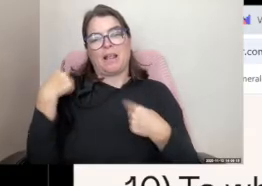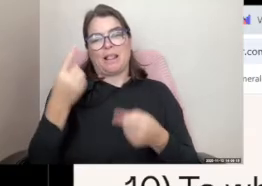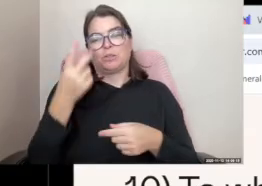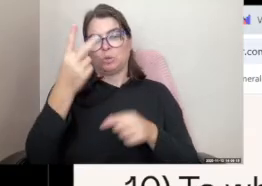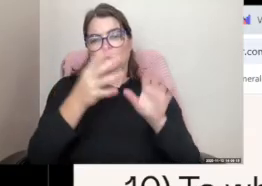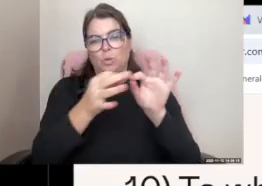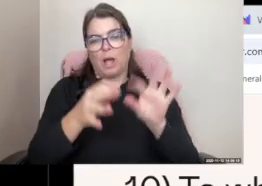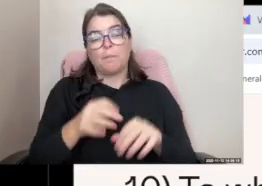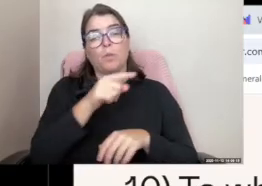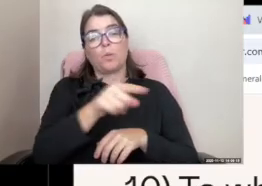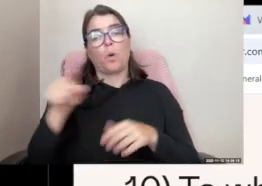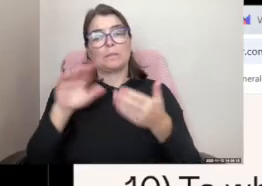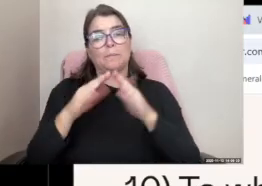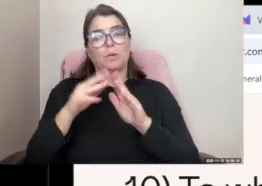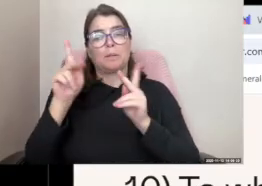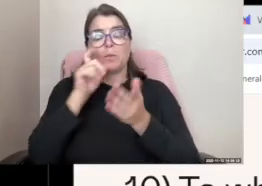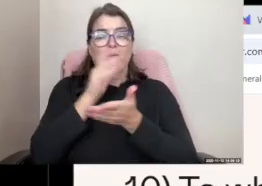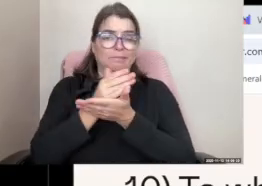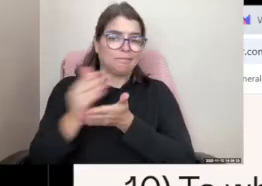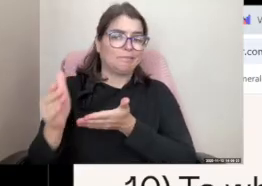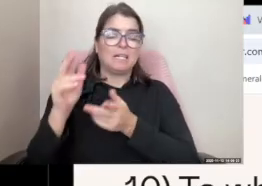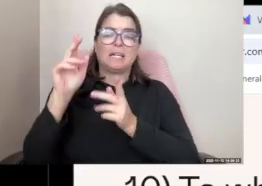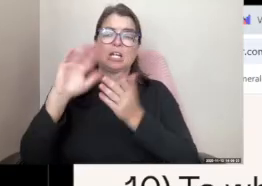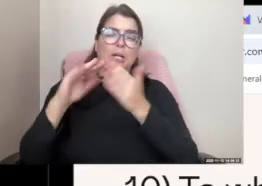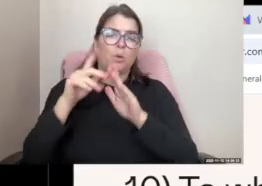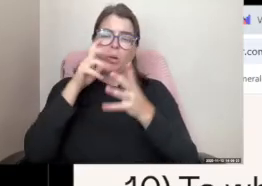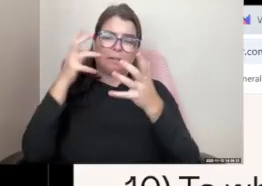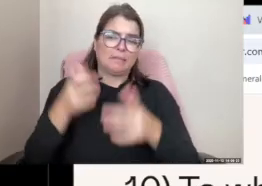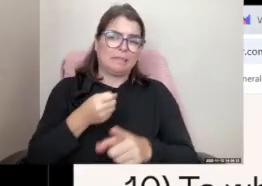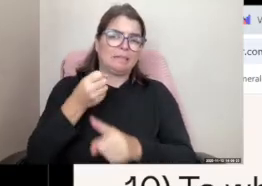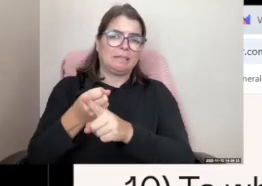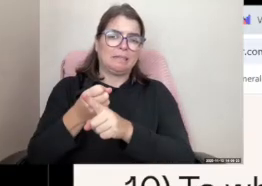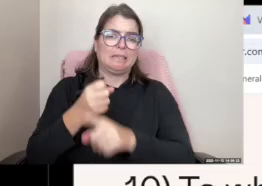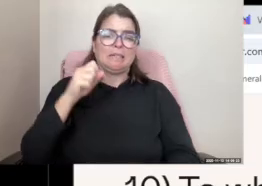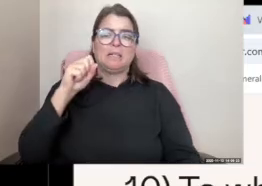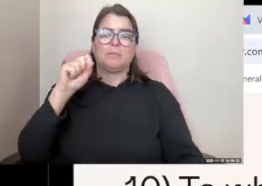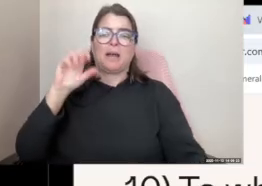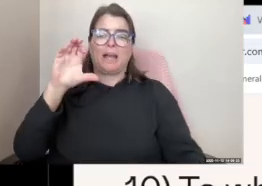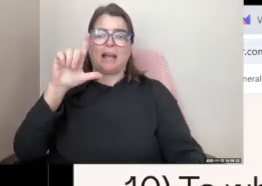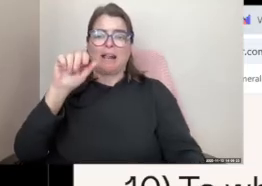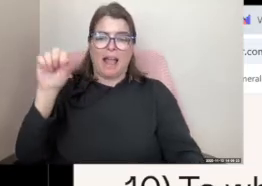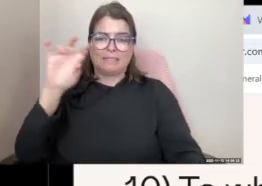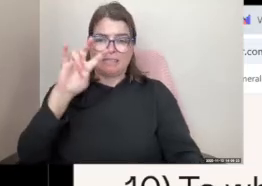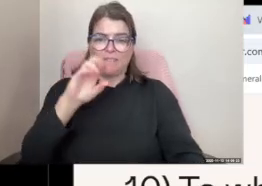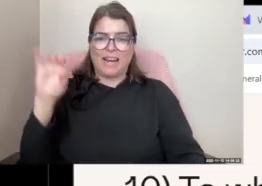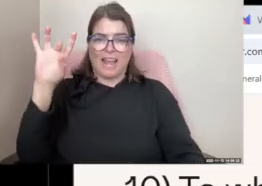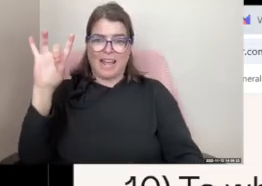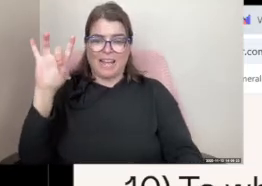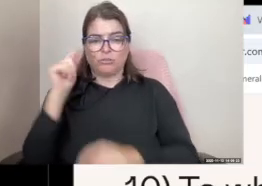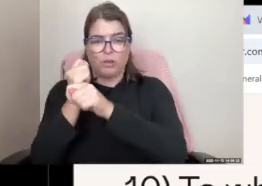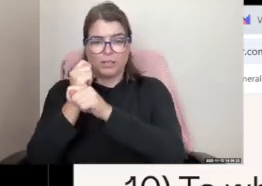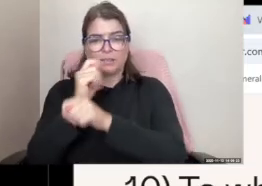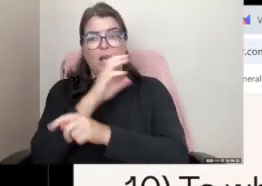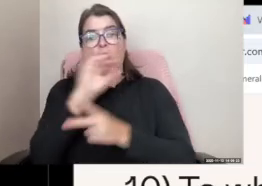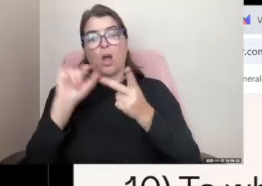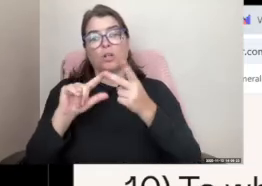This doesn't need to be a zero-sum game, but more than that, we also have to remember, especially in light of the two last